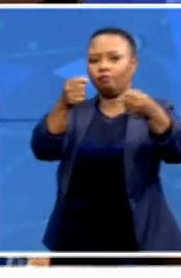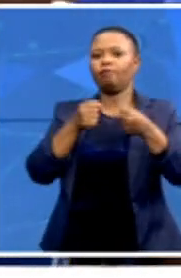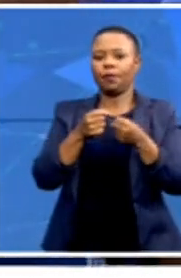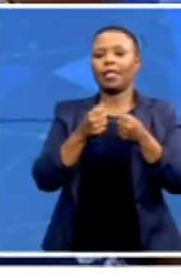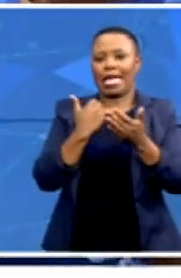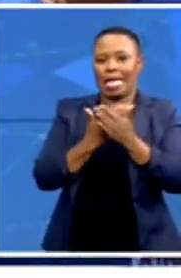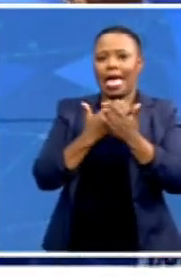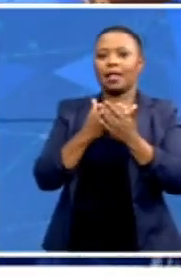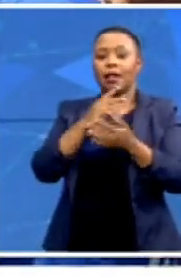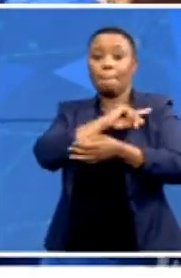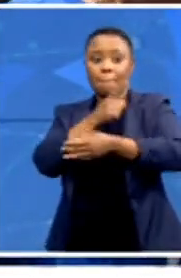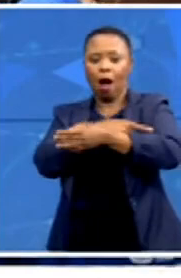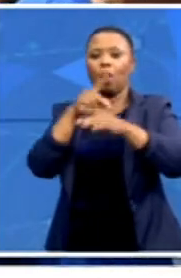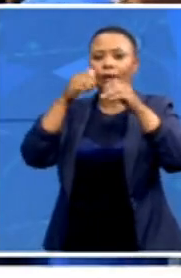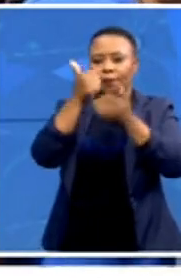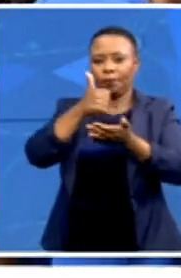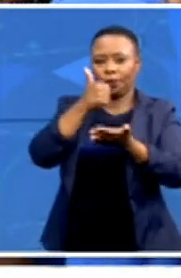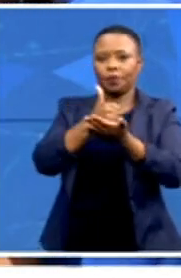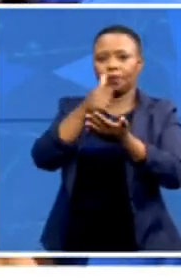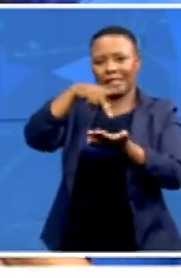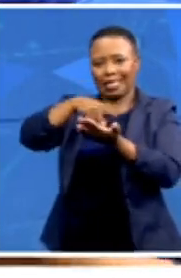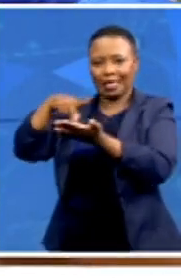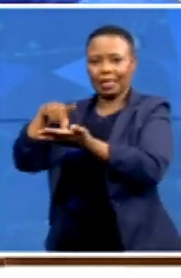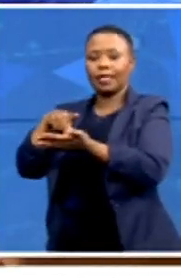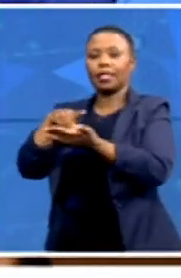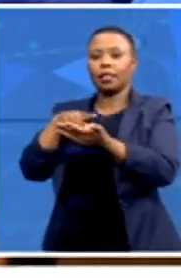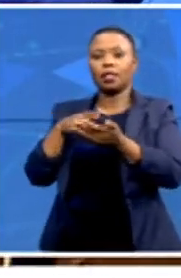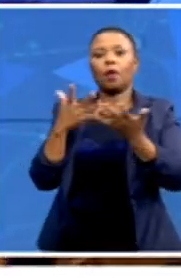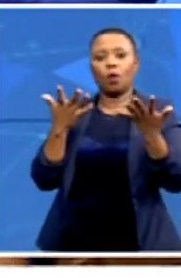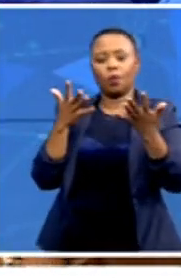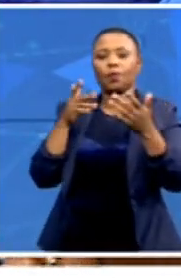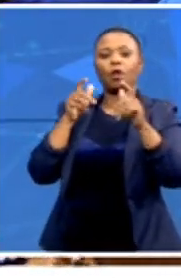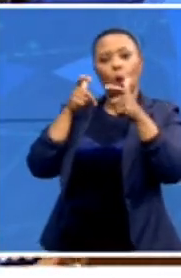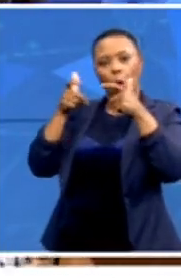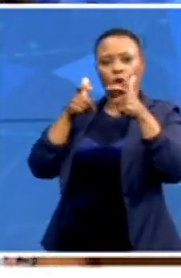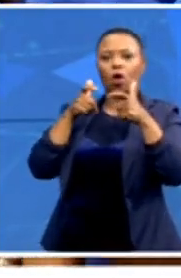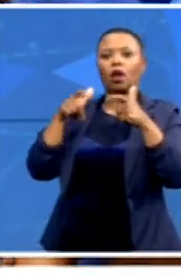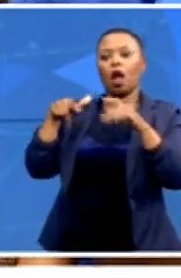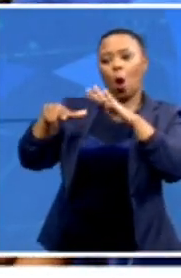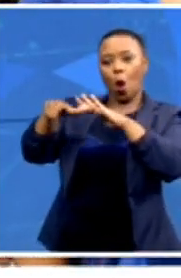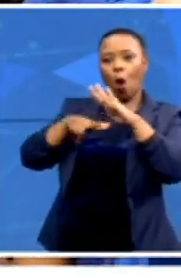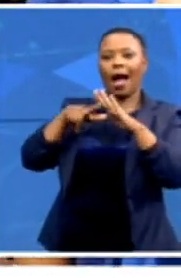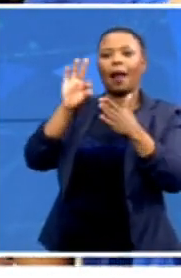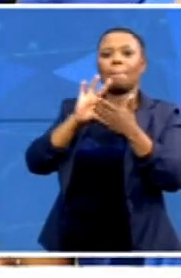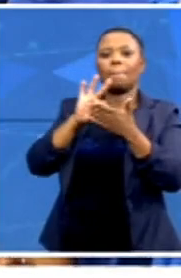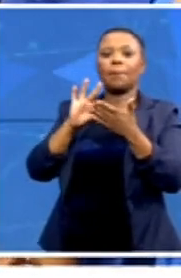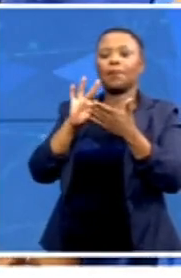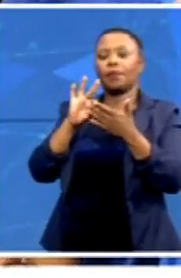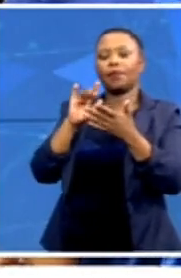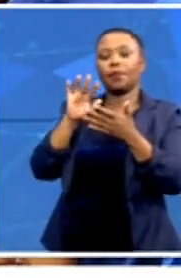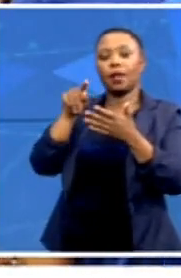ones who are actually, you know, controlling the Malahleni local municipality as well as, you know, Steve Chwete municipality. John